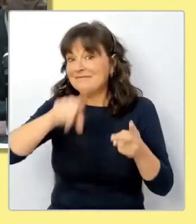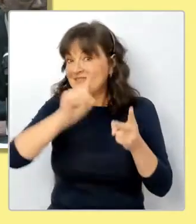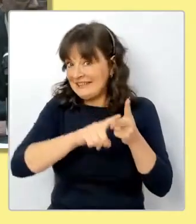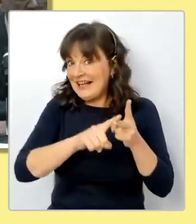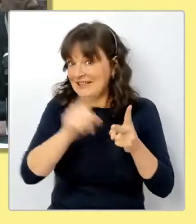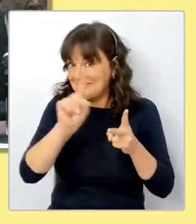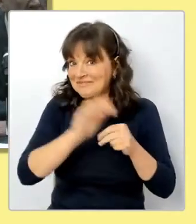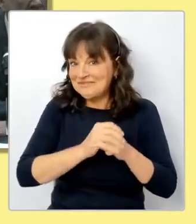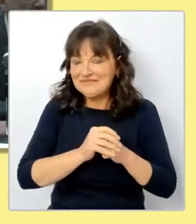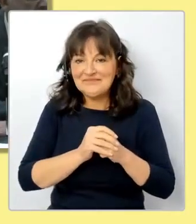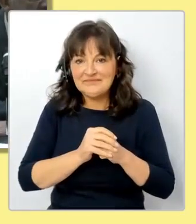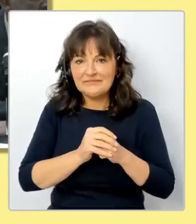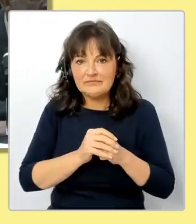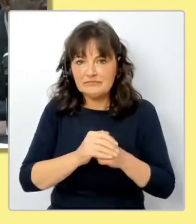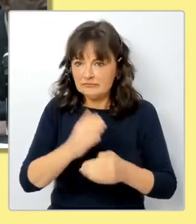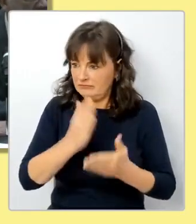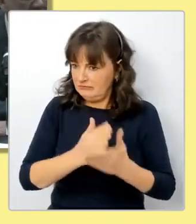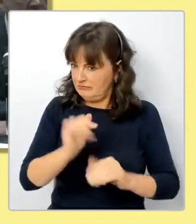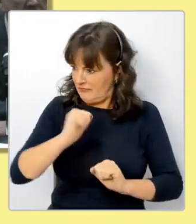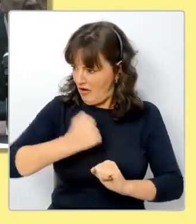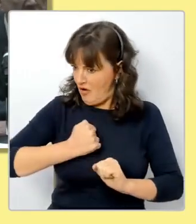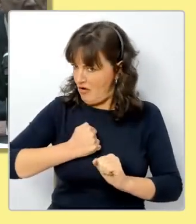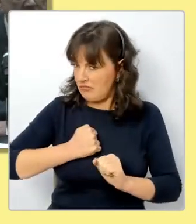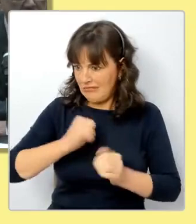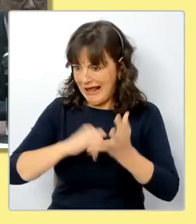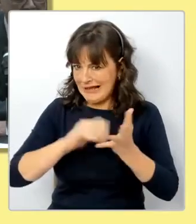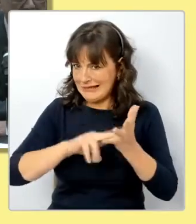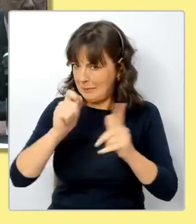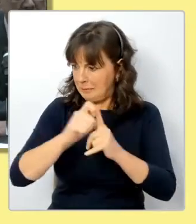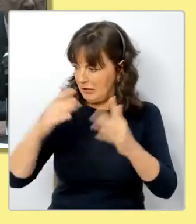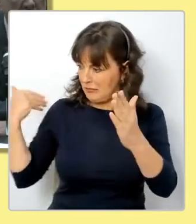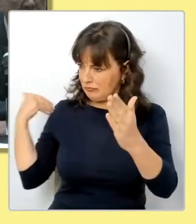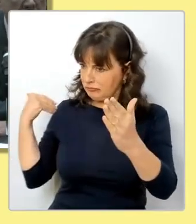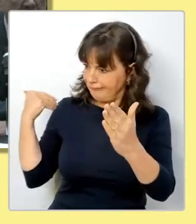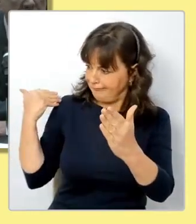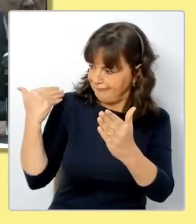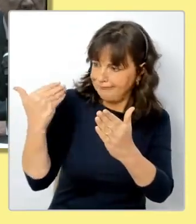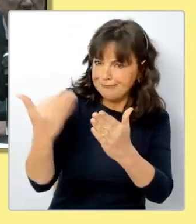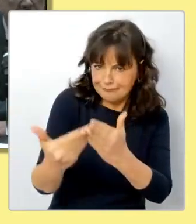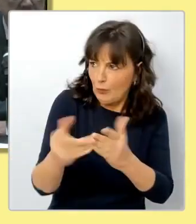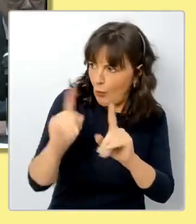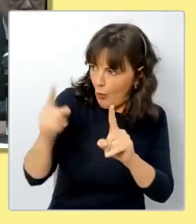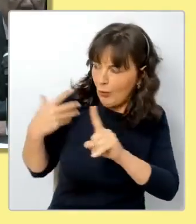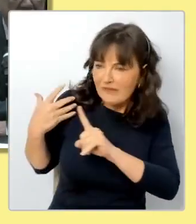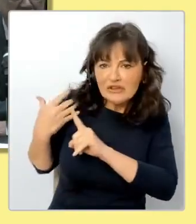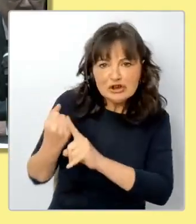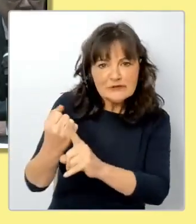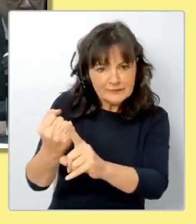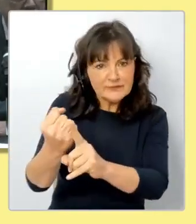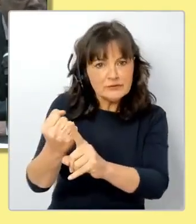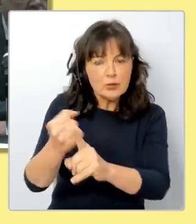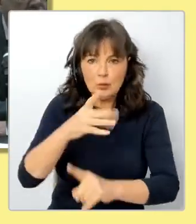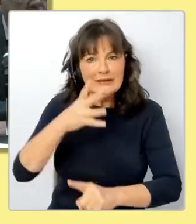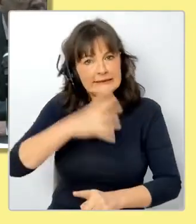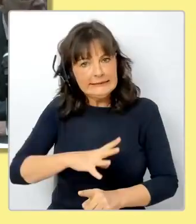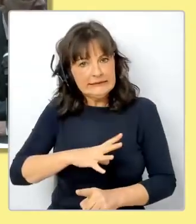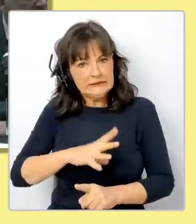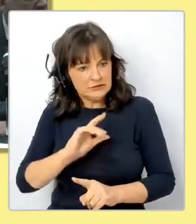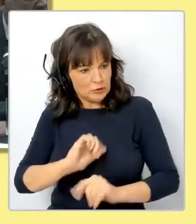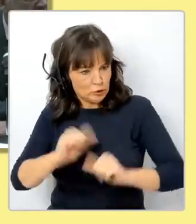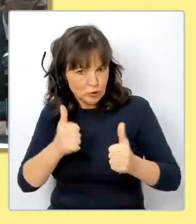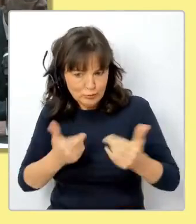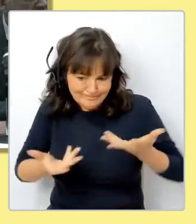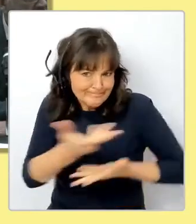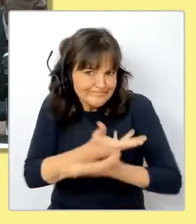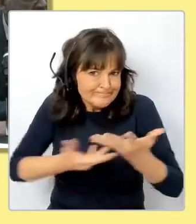our track record. Again, we've got to have a robust discussion, robust debate, but I'll tell you this, I'm